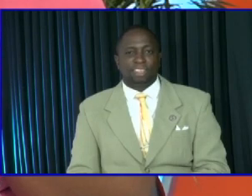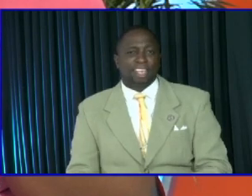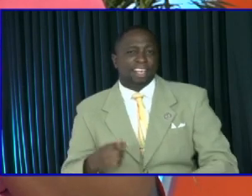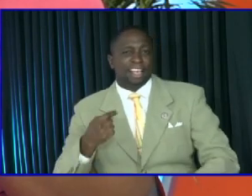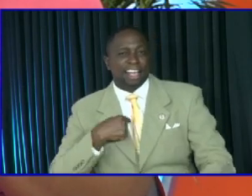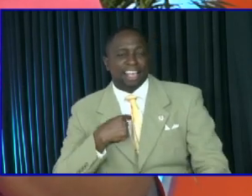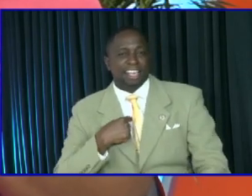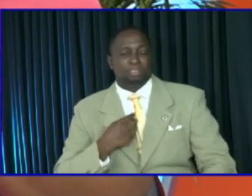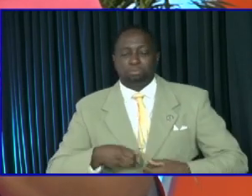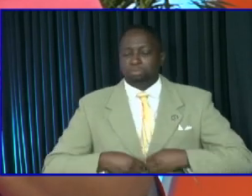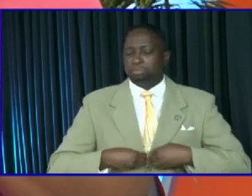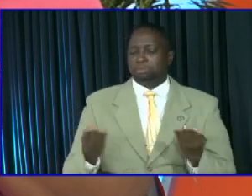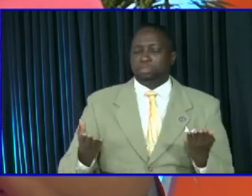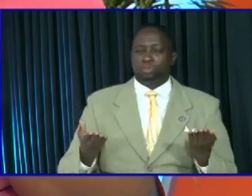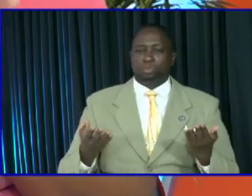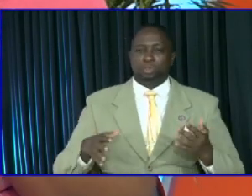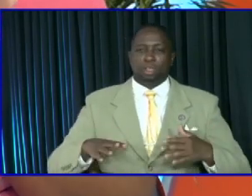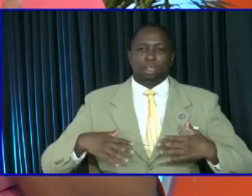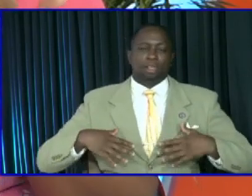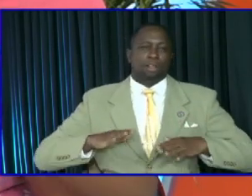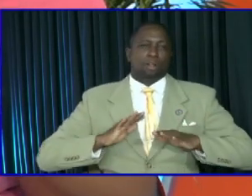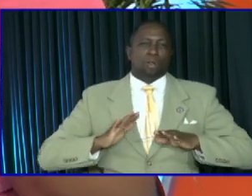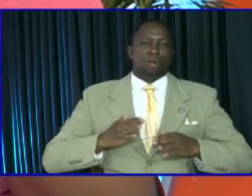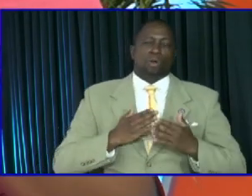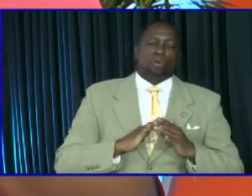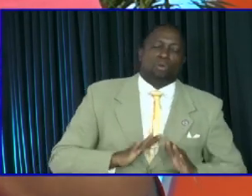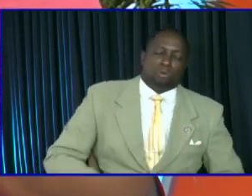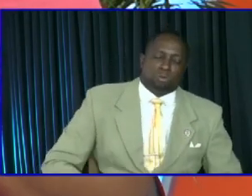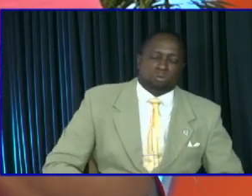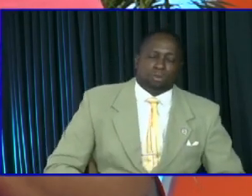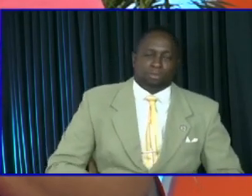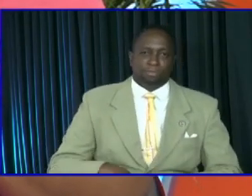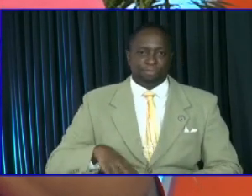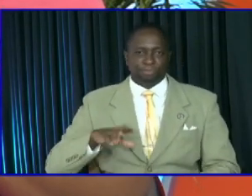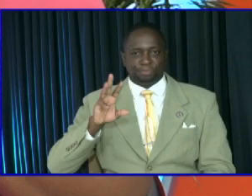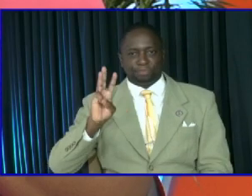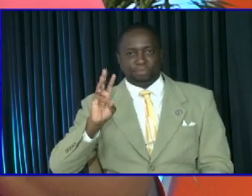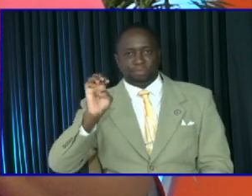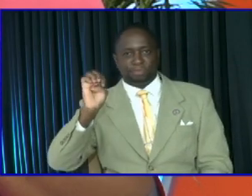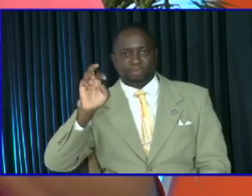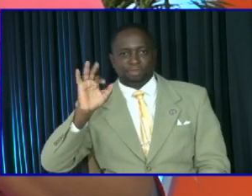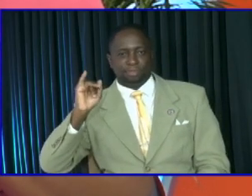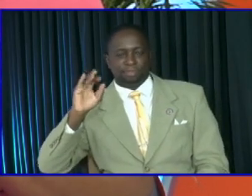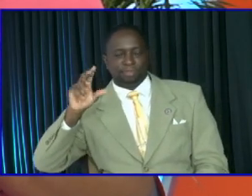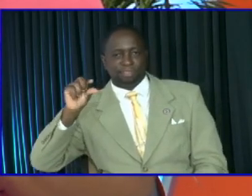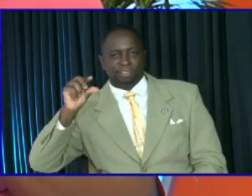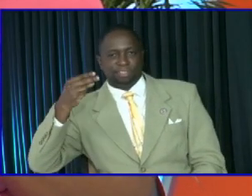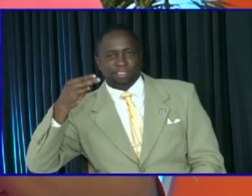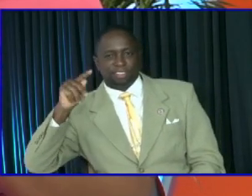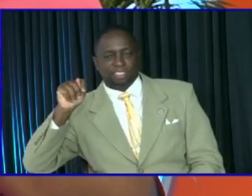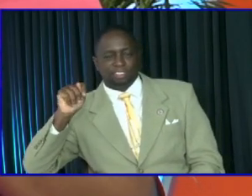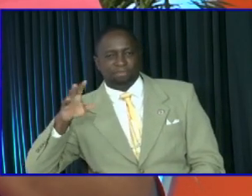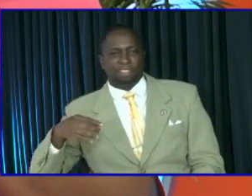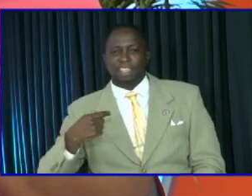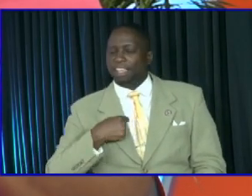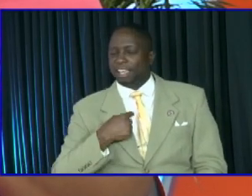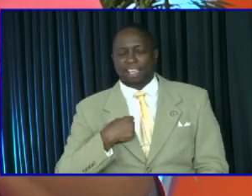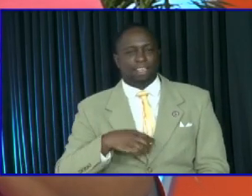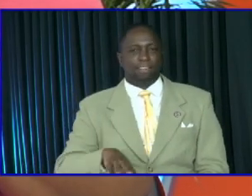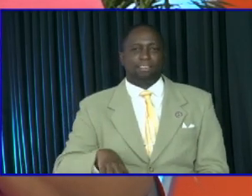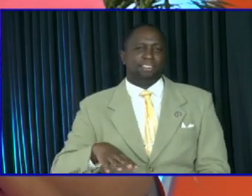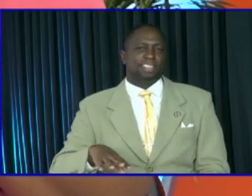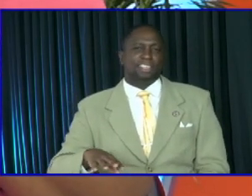I lost weight. You can imagine because I wasn't eating. I remembered sleep was never my friend